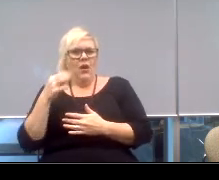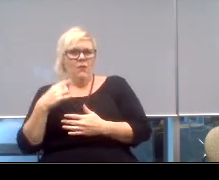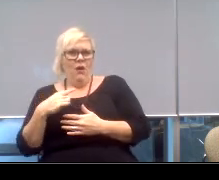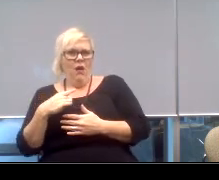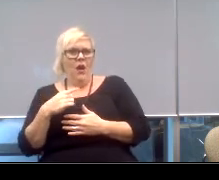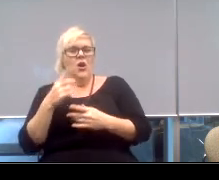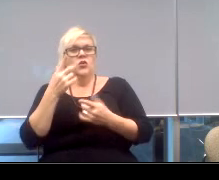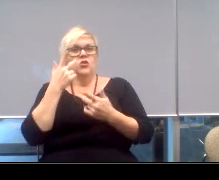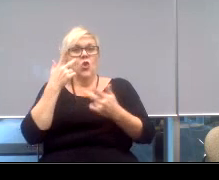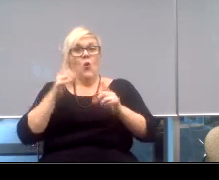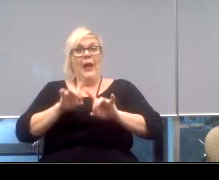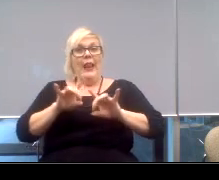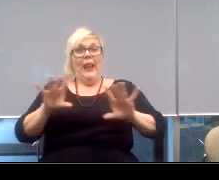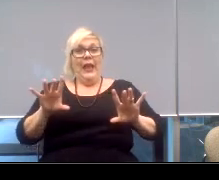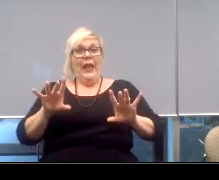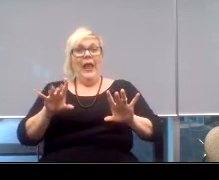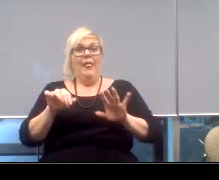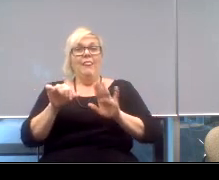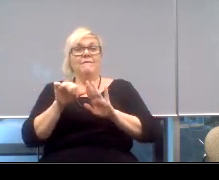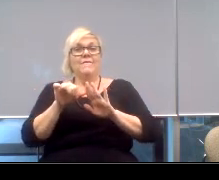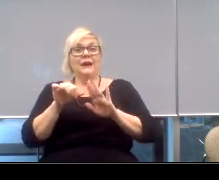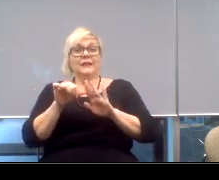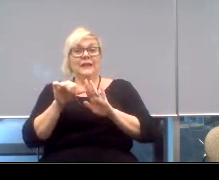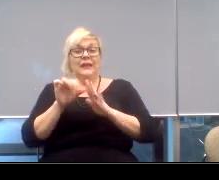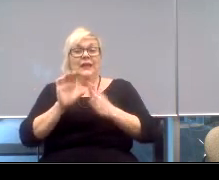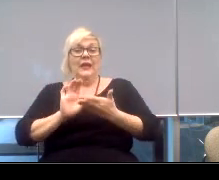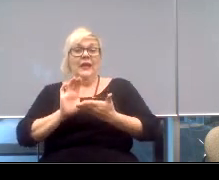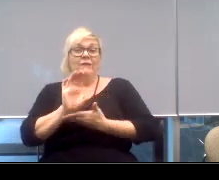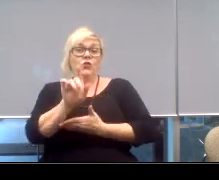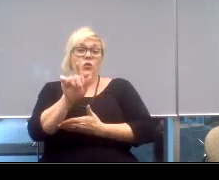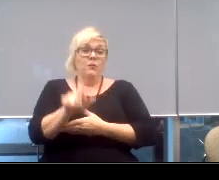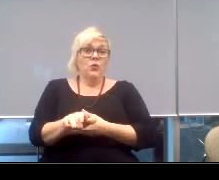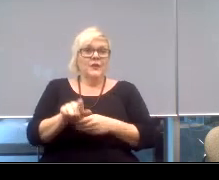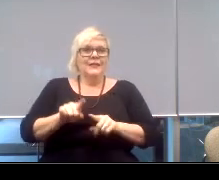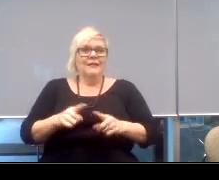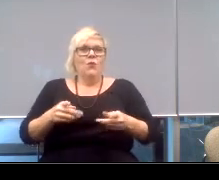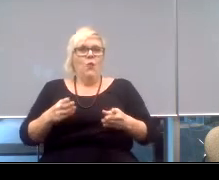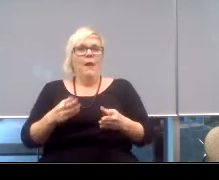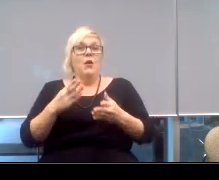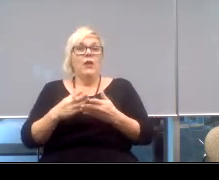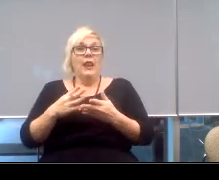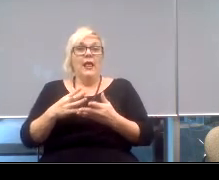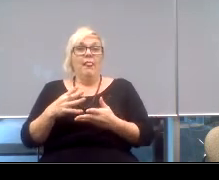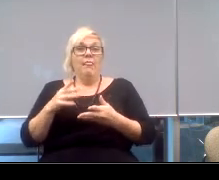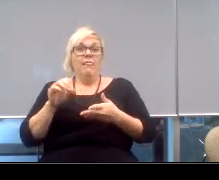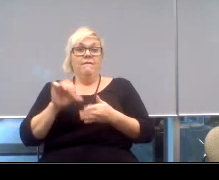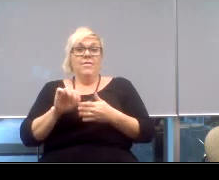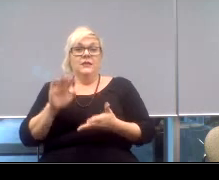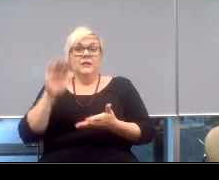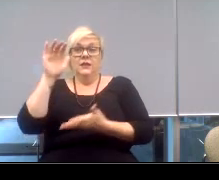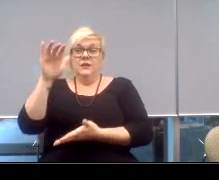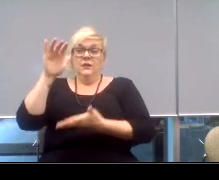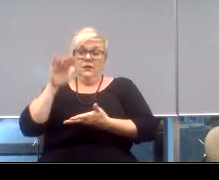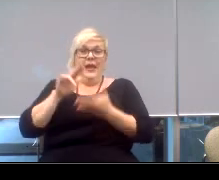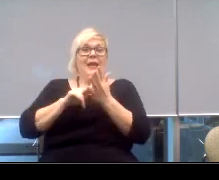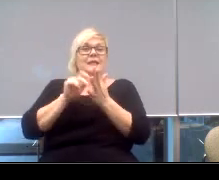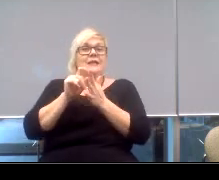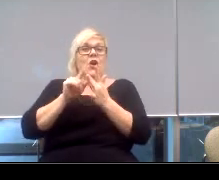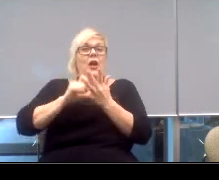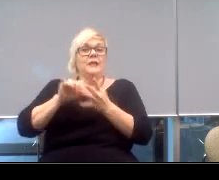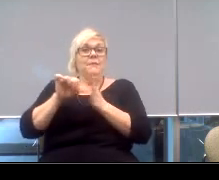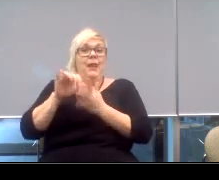that there are different ways the funds come to participants, but it all comes out of the same funding stream from government.